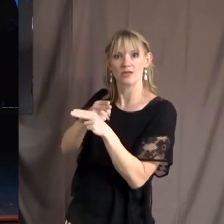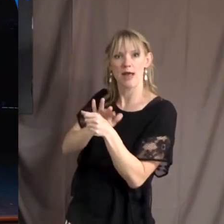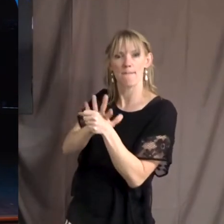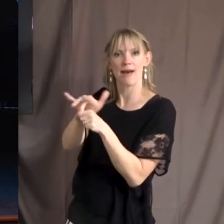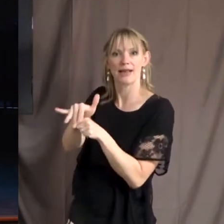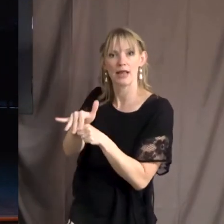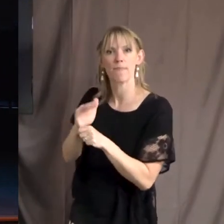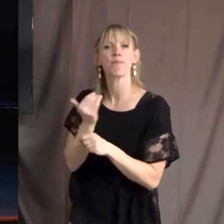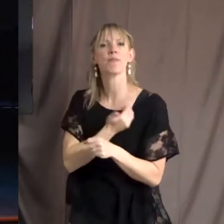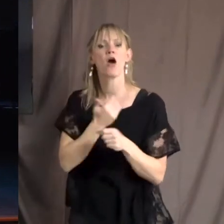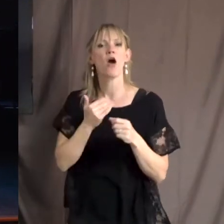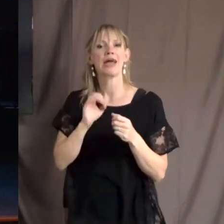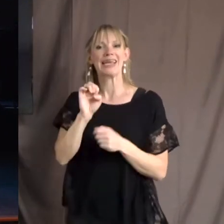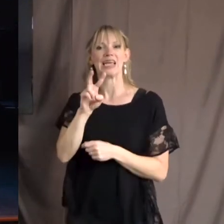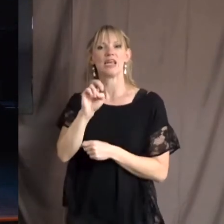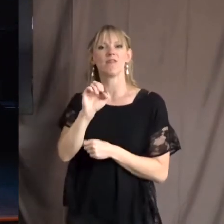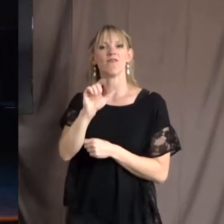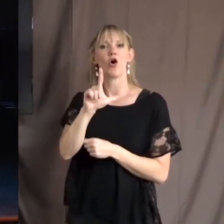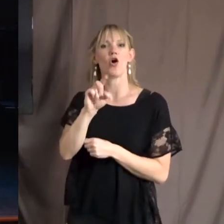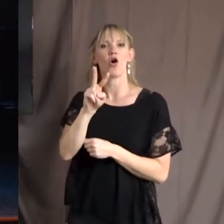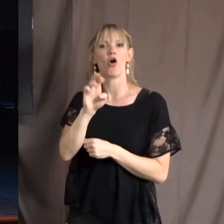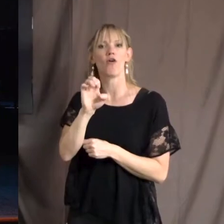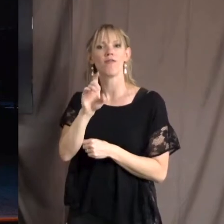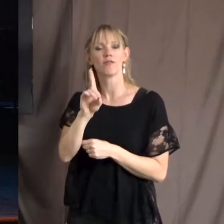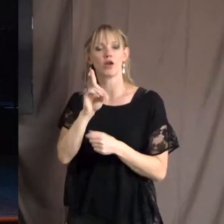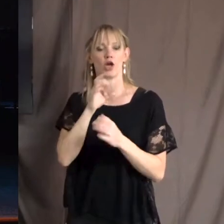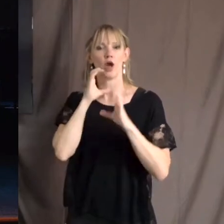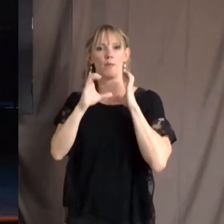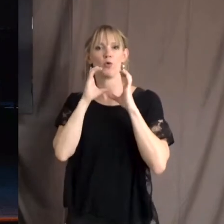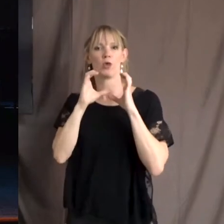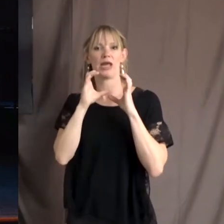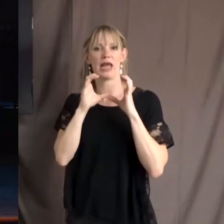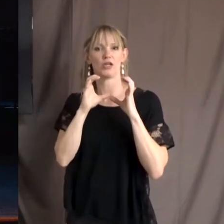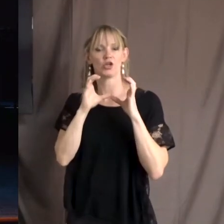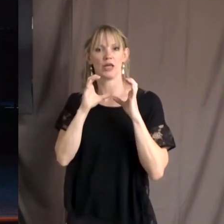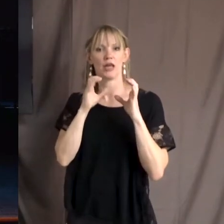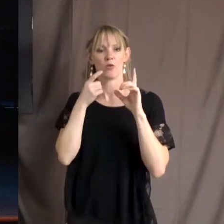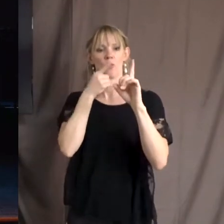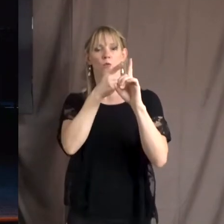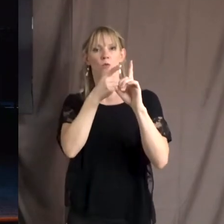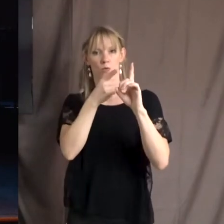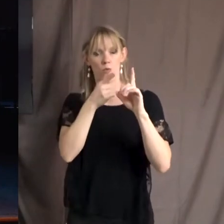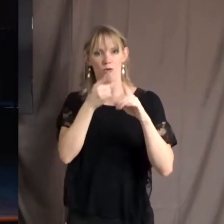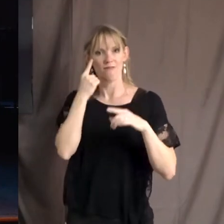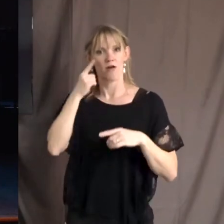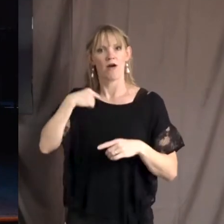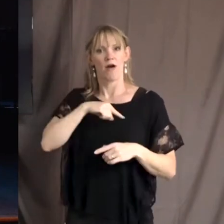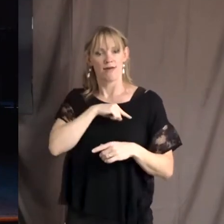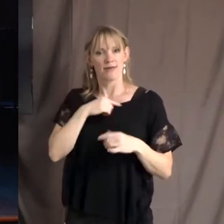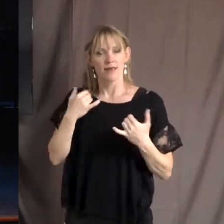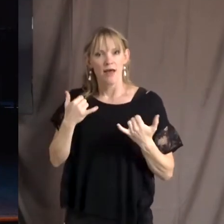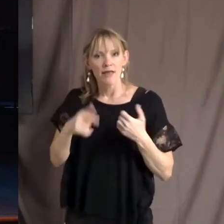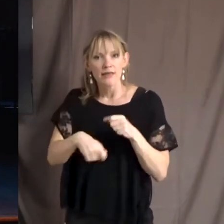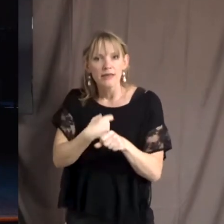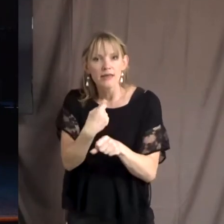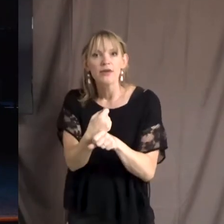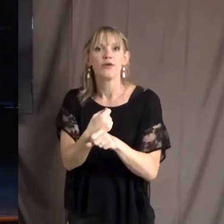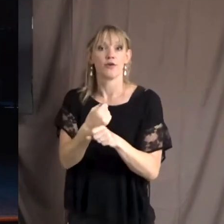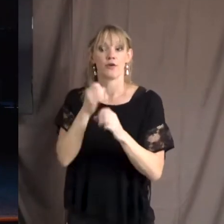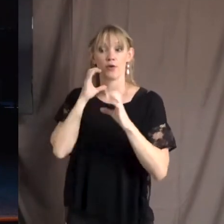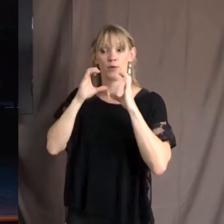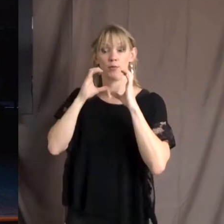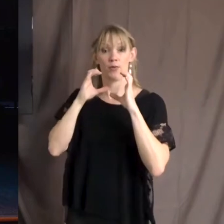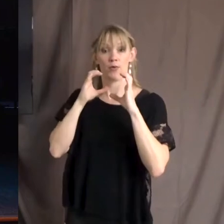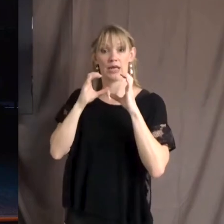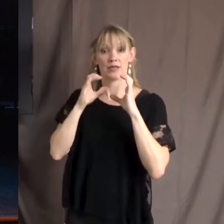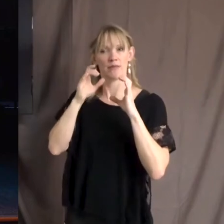evolved communication initiatives, that one of them is listening to the divine, because a huge part of great communication in life is being able